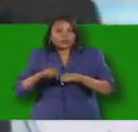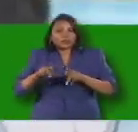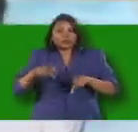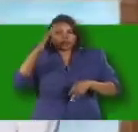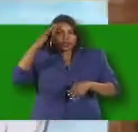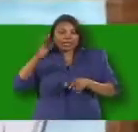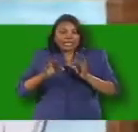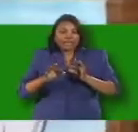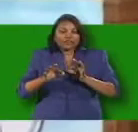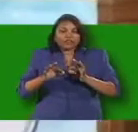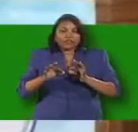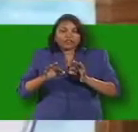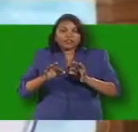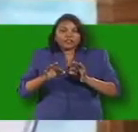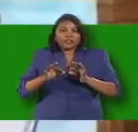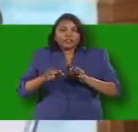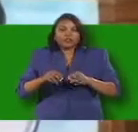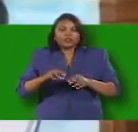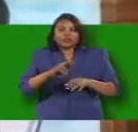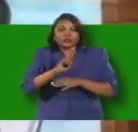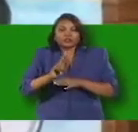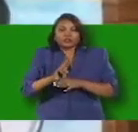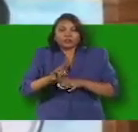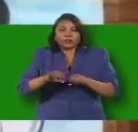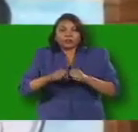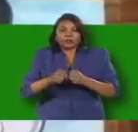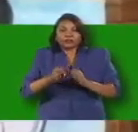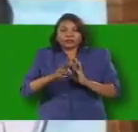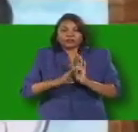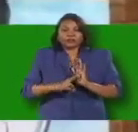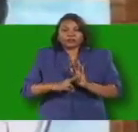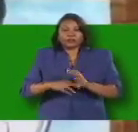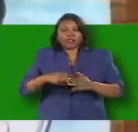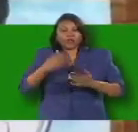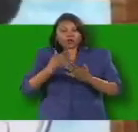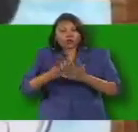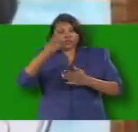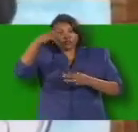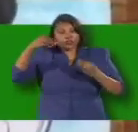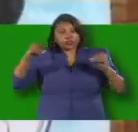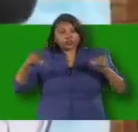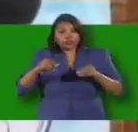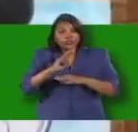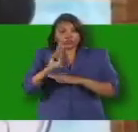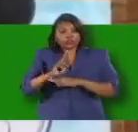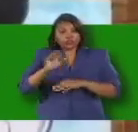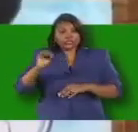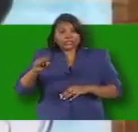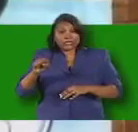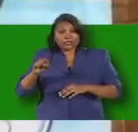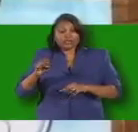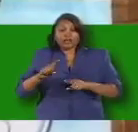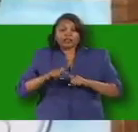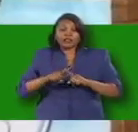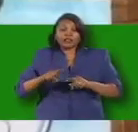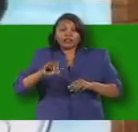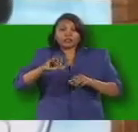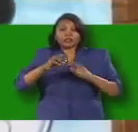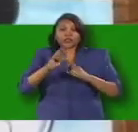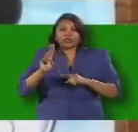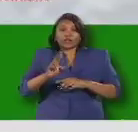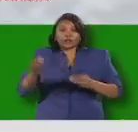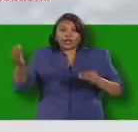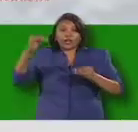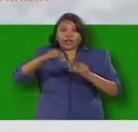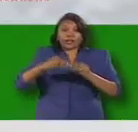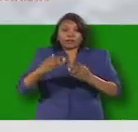Okay? That's the sort of basic thing that does. Great application for retailers and some other specialized security applications. But as we